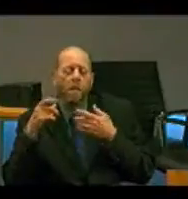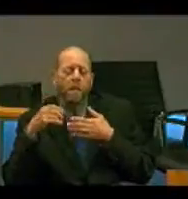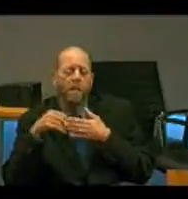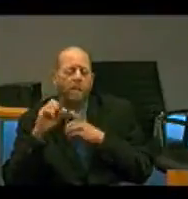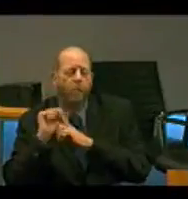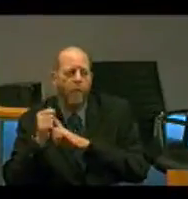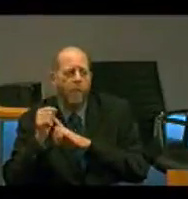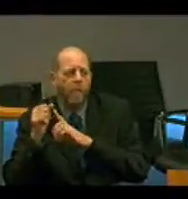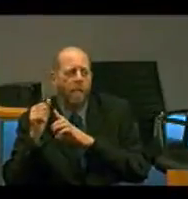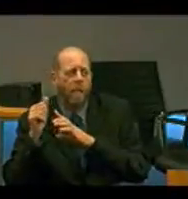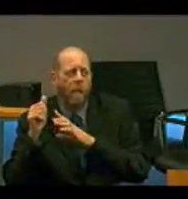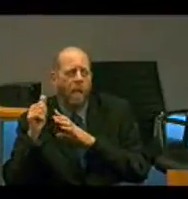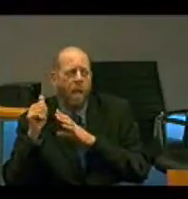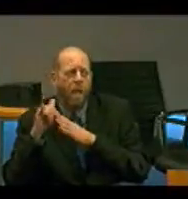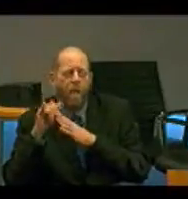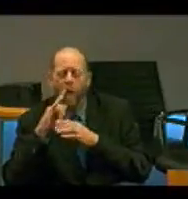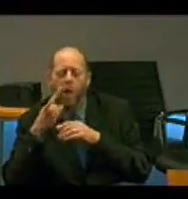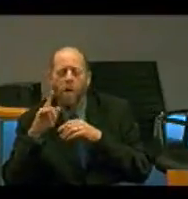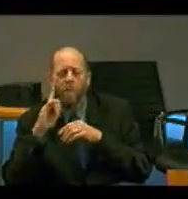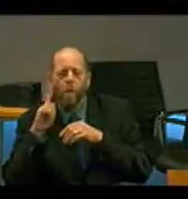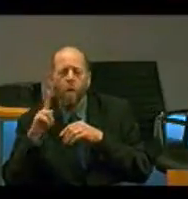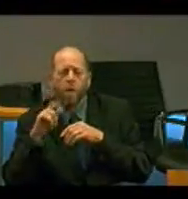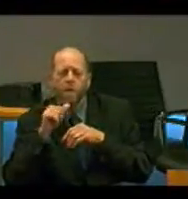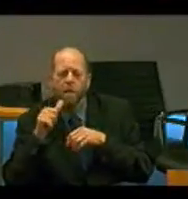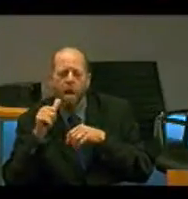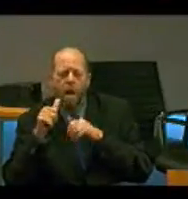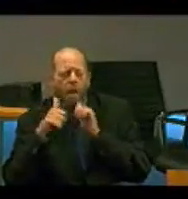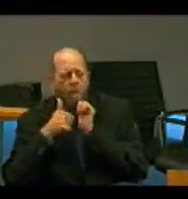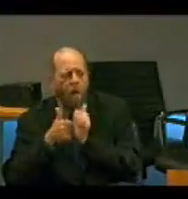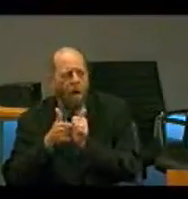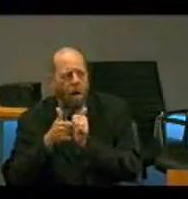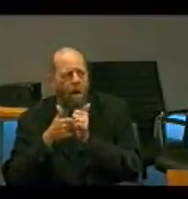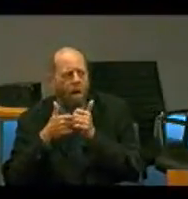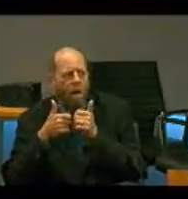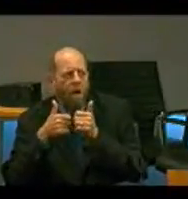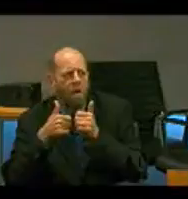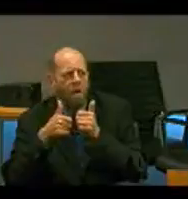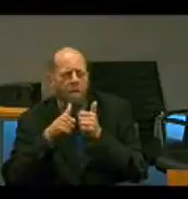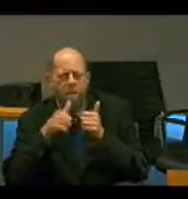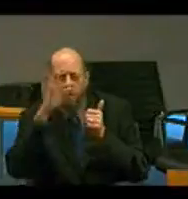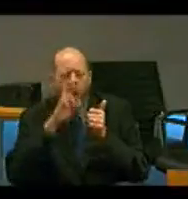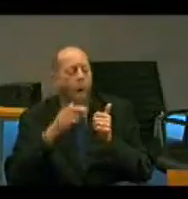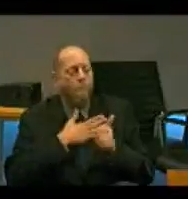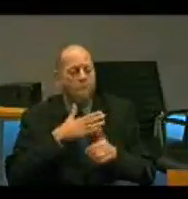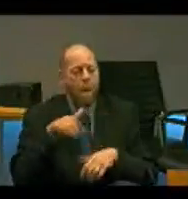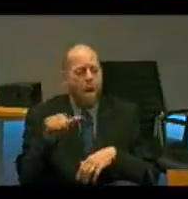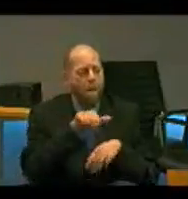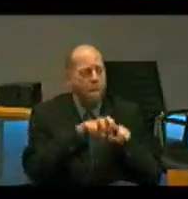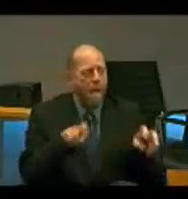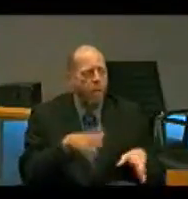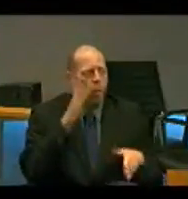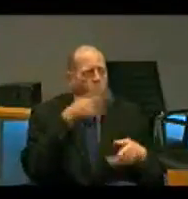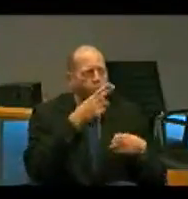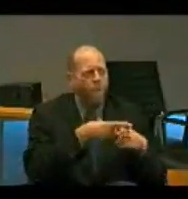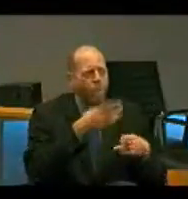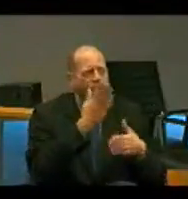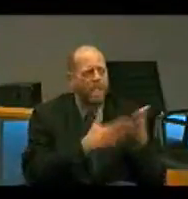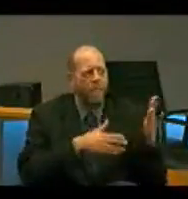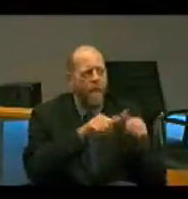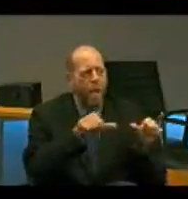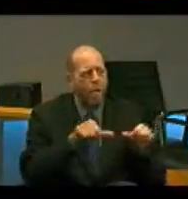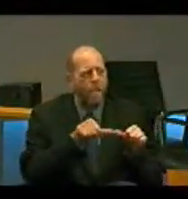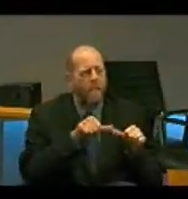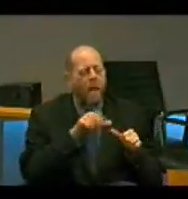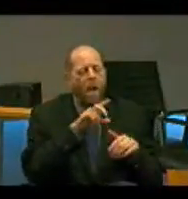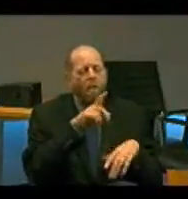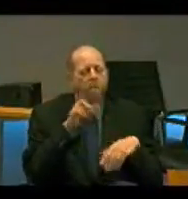willful defiance or insubordination. My fellow panelists also referenced some areas